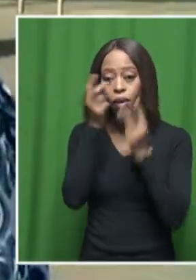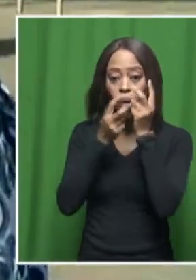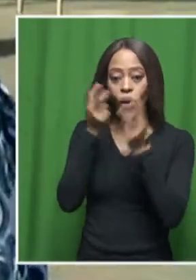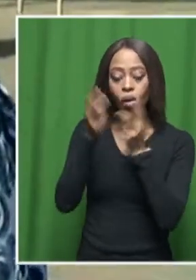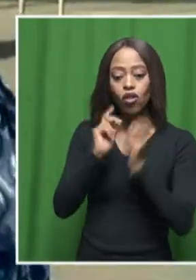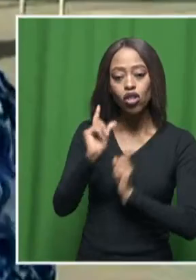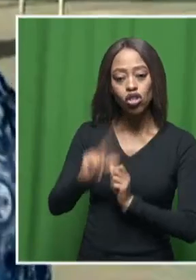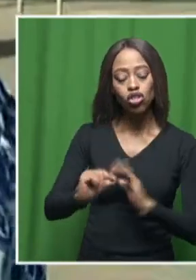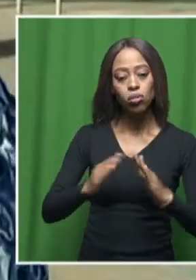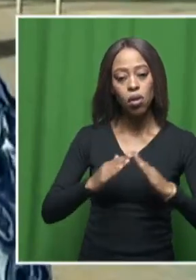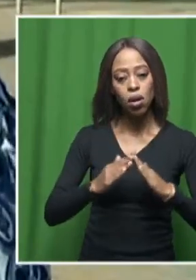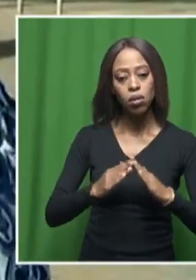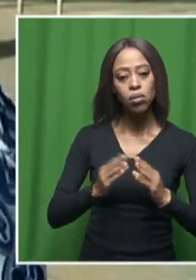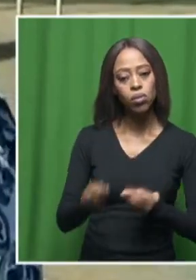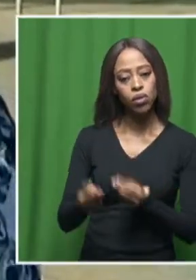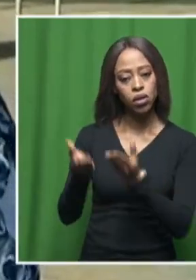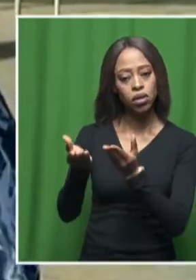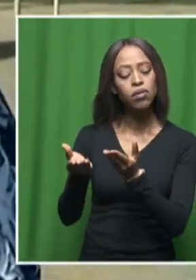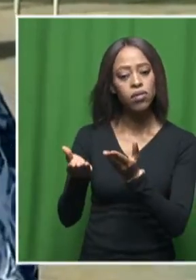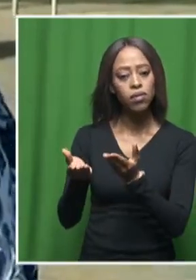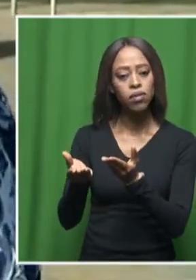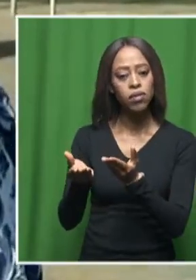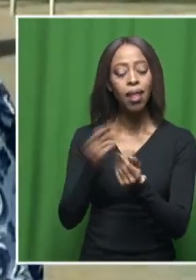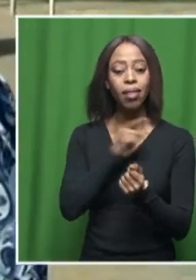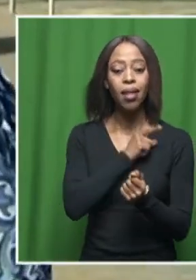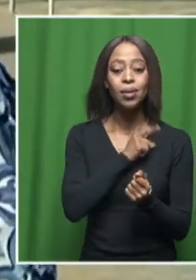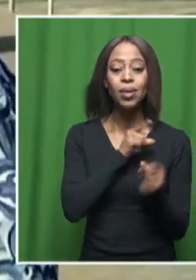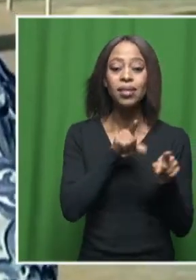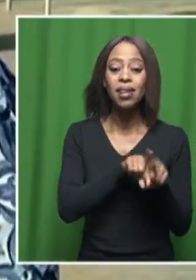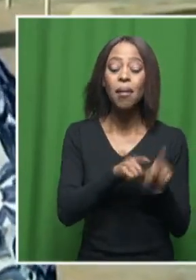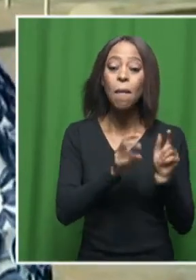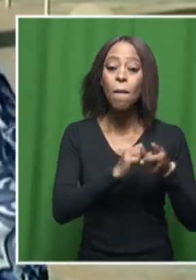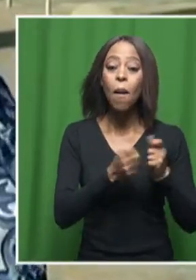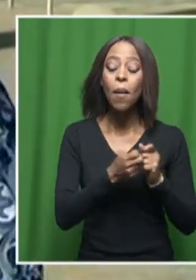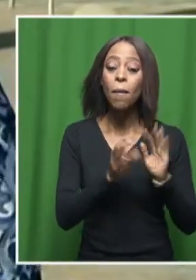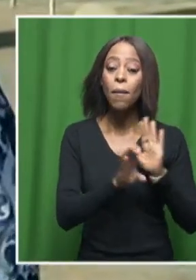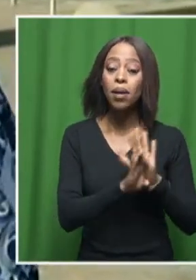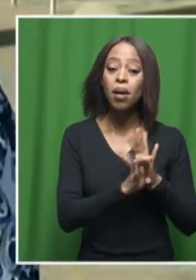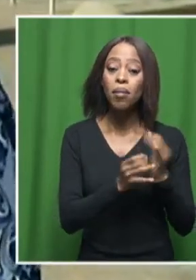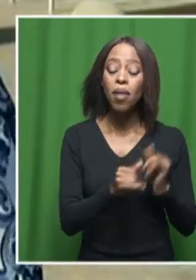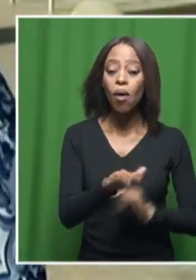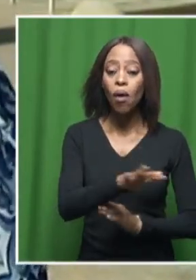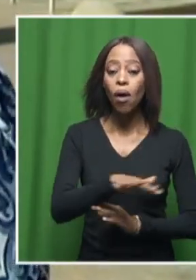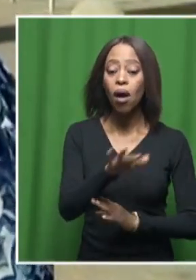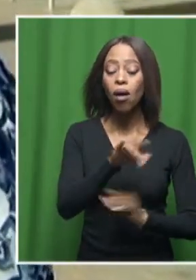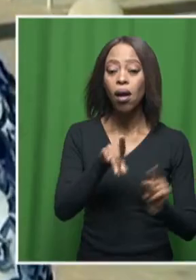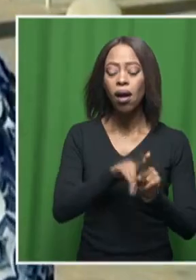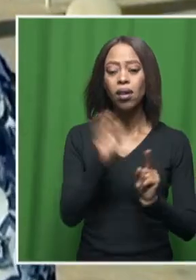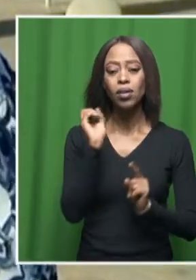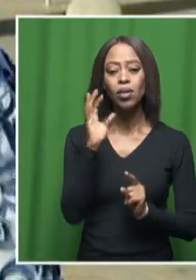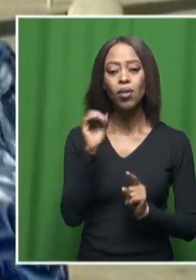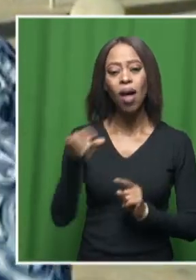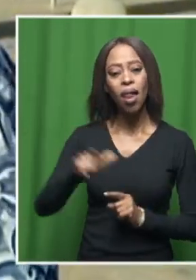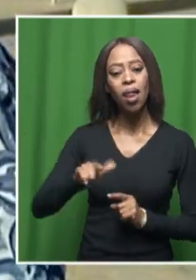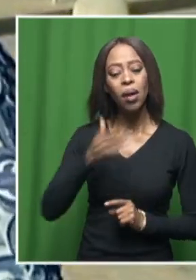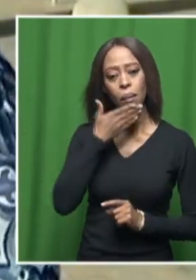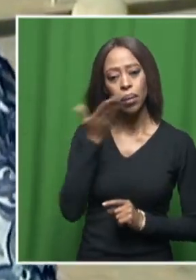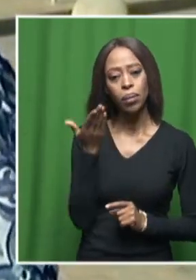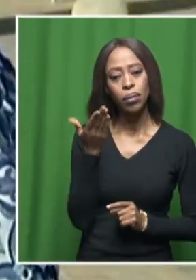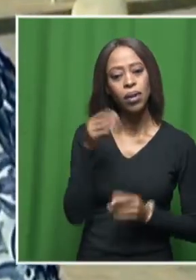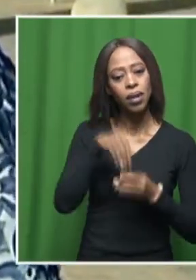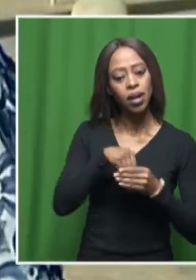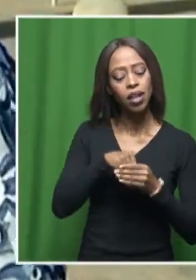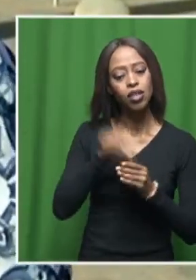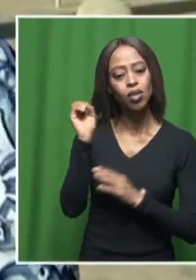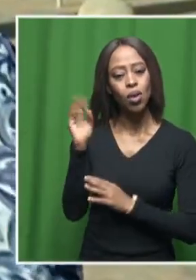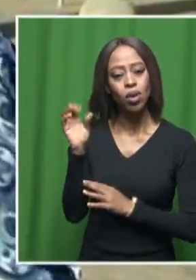low-cost housing, we do provide for that. That's why, but the problem with, for example, areas such as Soweto, there isn't land inside